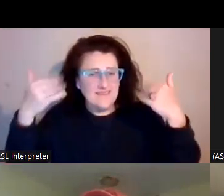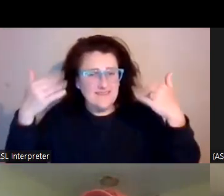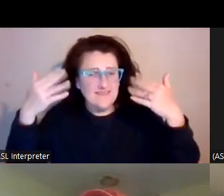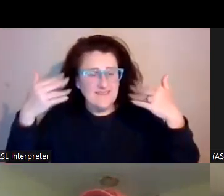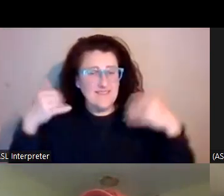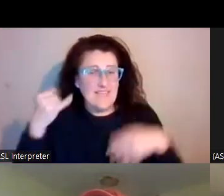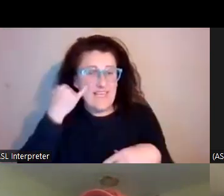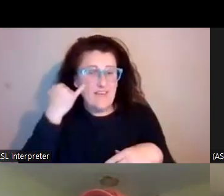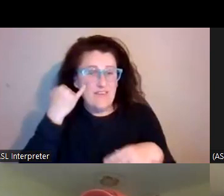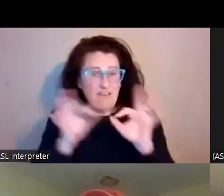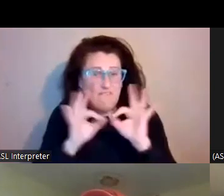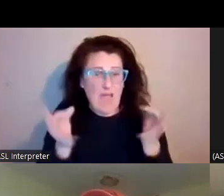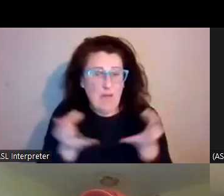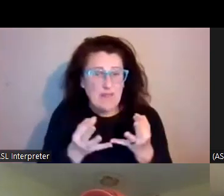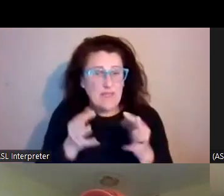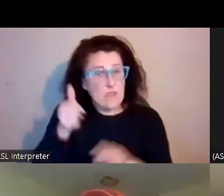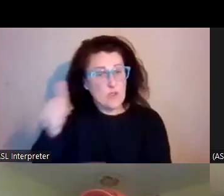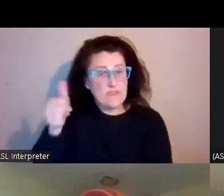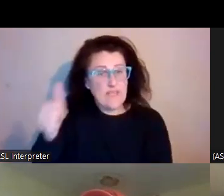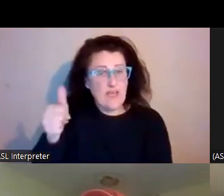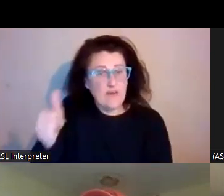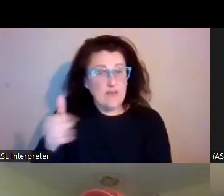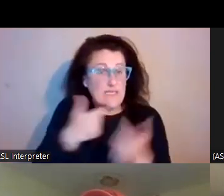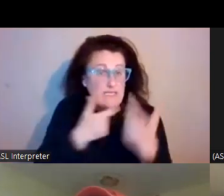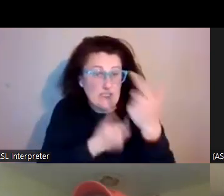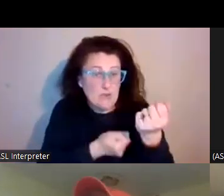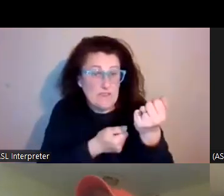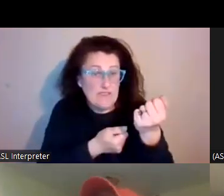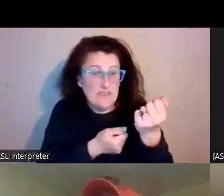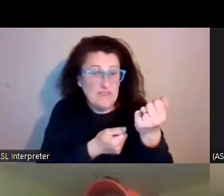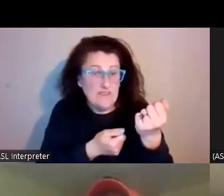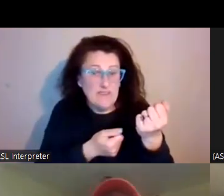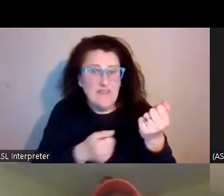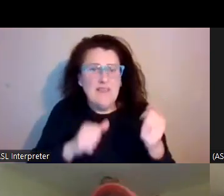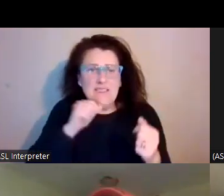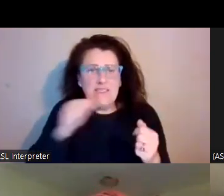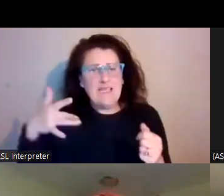if your family member or yourself is not interested in a traditional college degree.